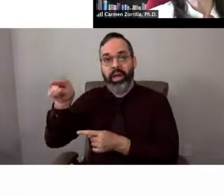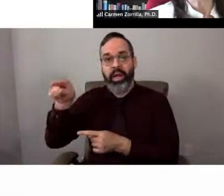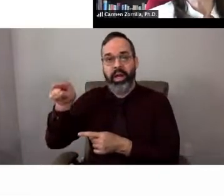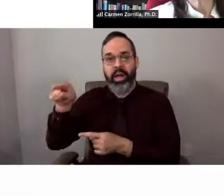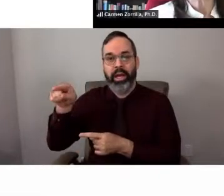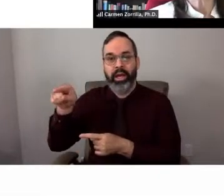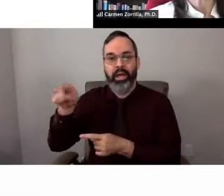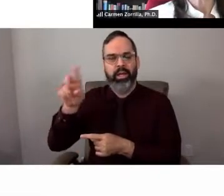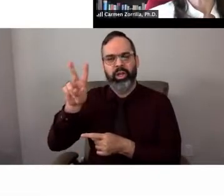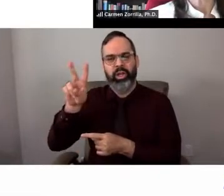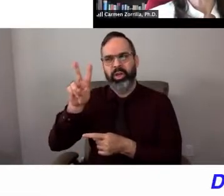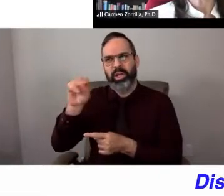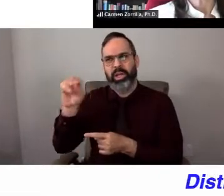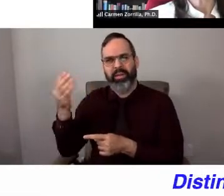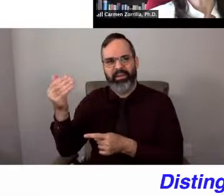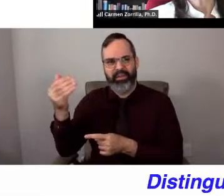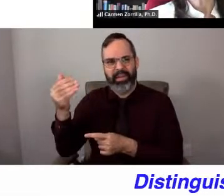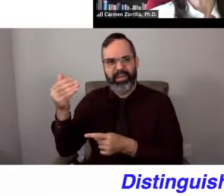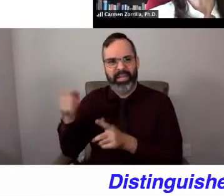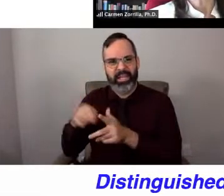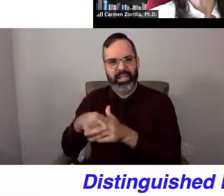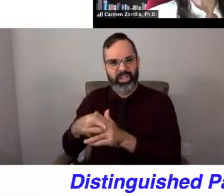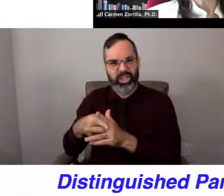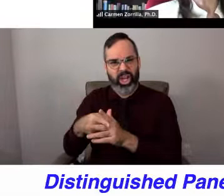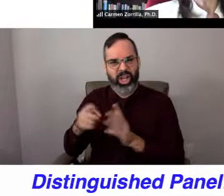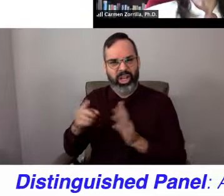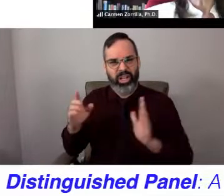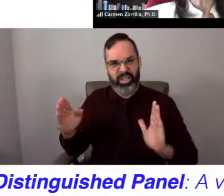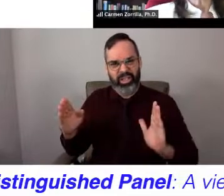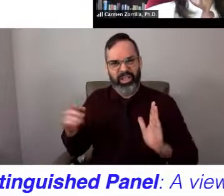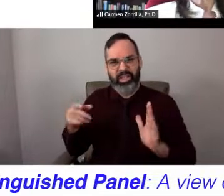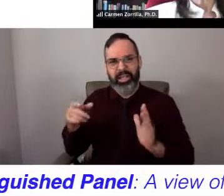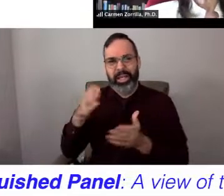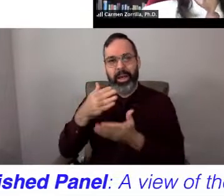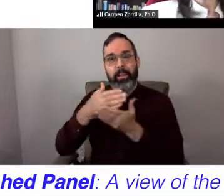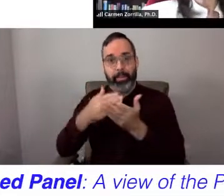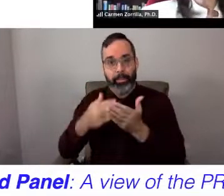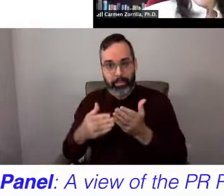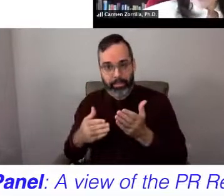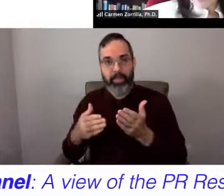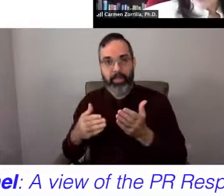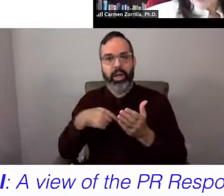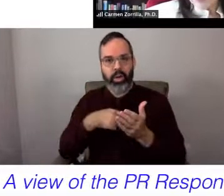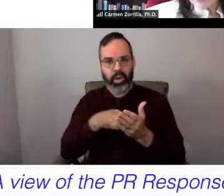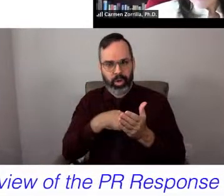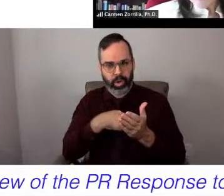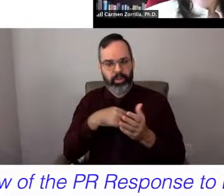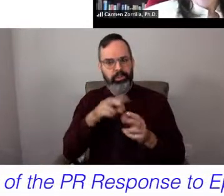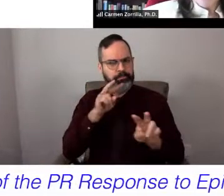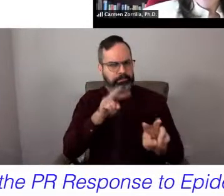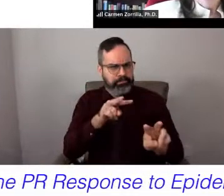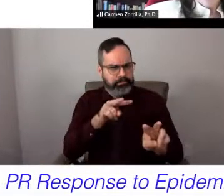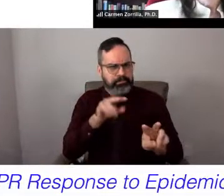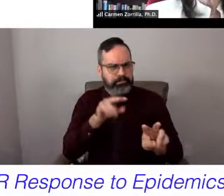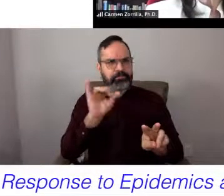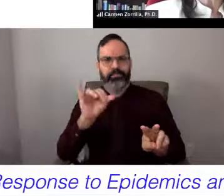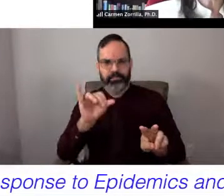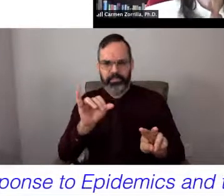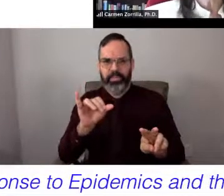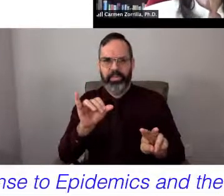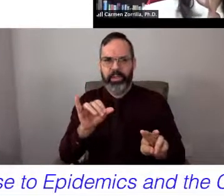2015. So this is part of a publication that we're still waiting for it to be